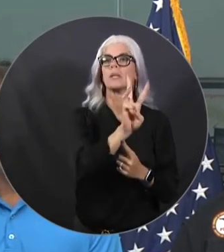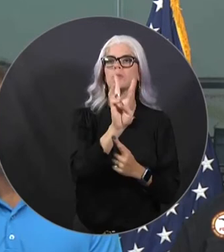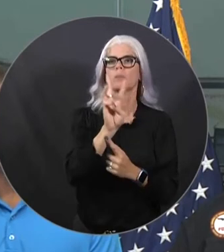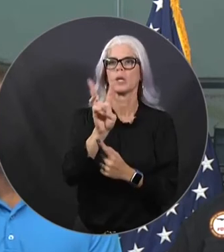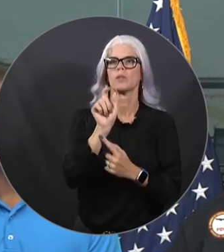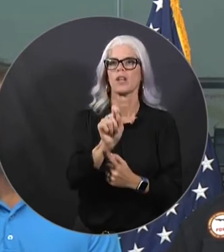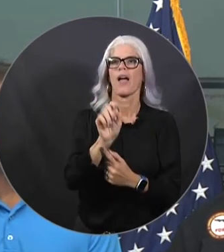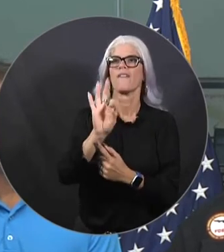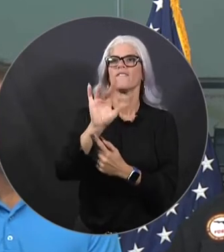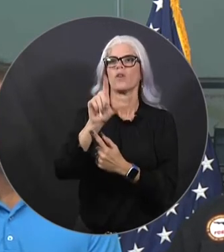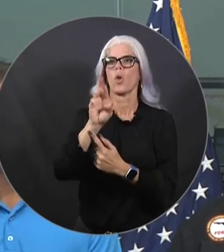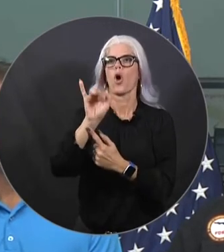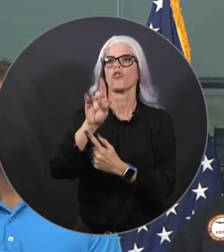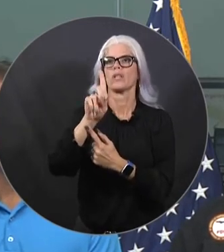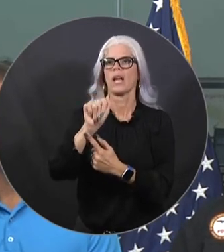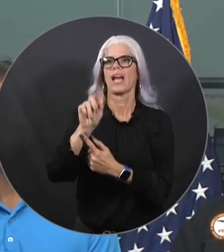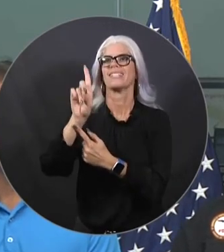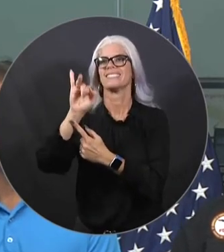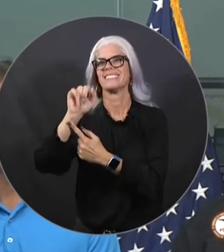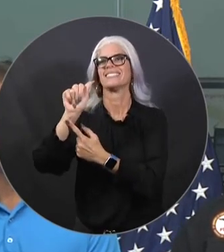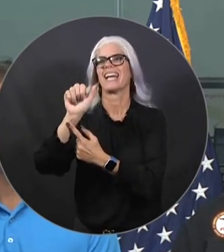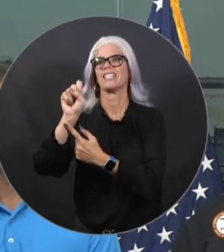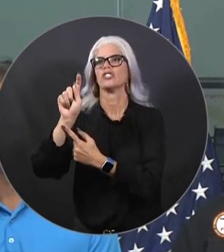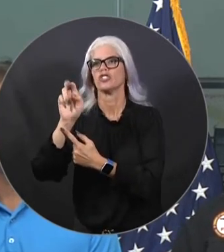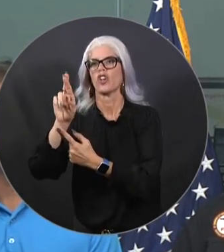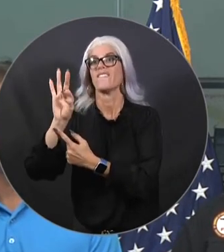www.floridadisasterfund.org or text disaster to